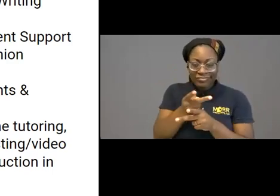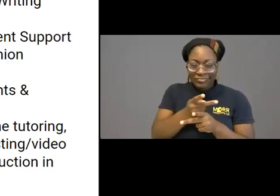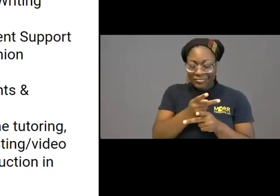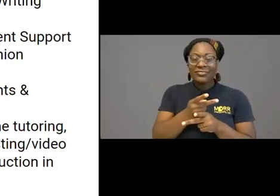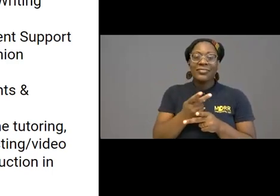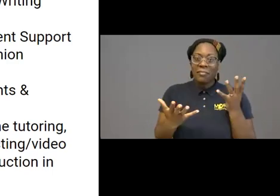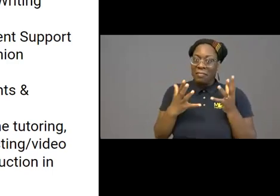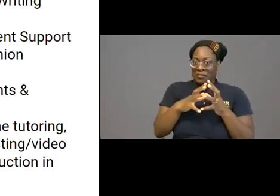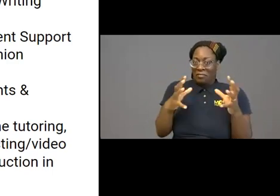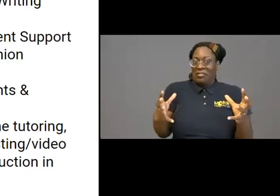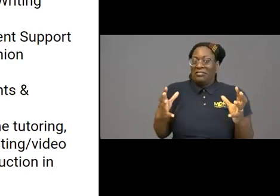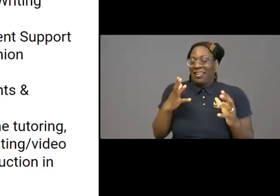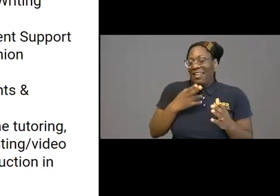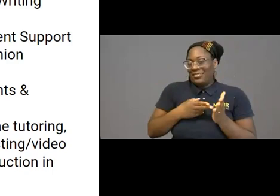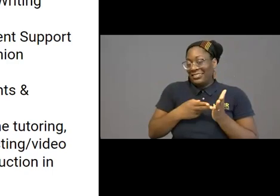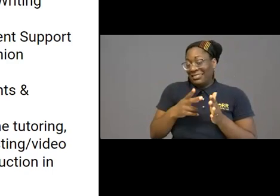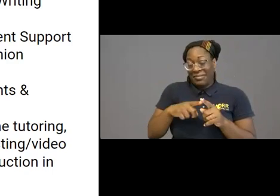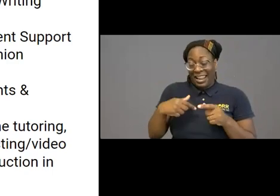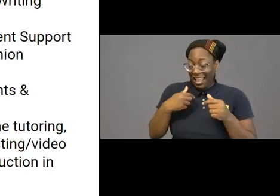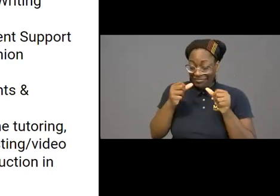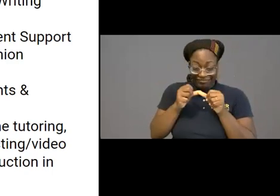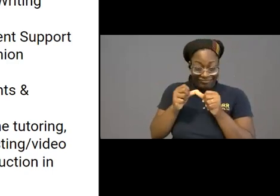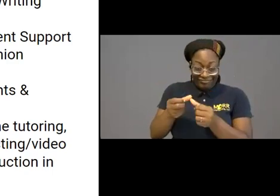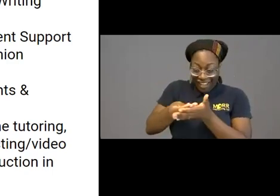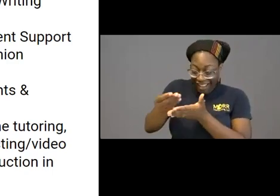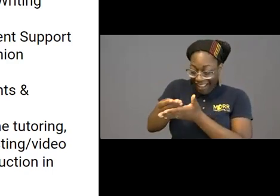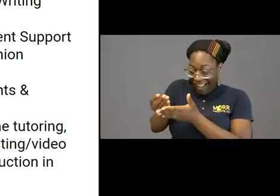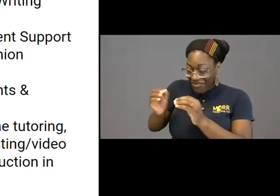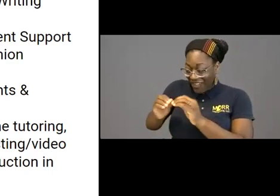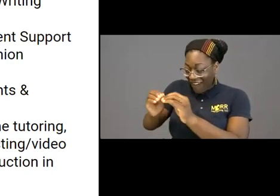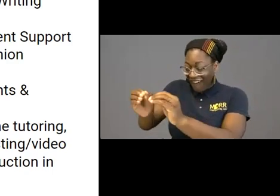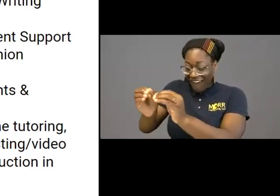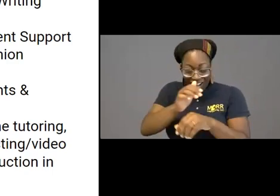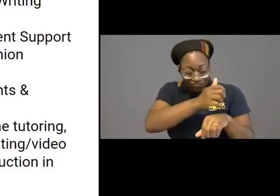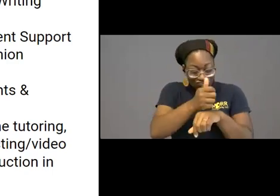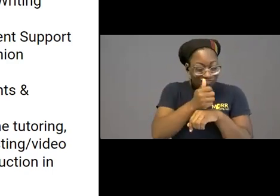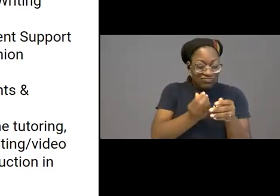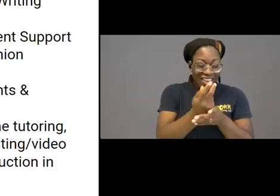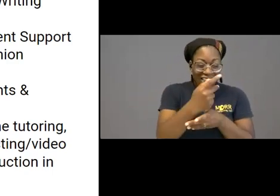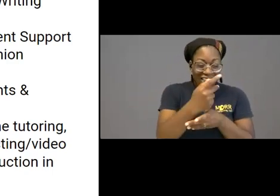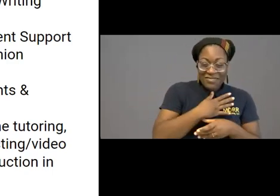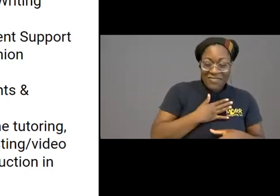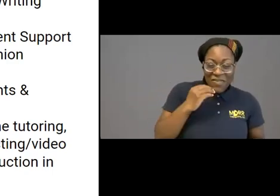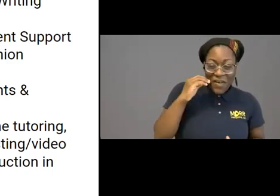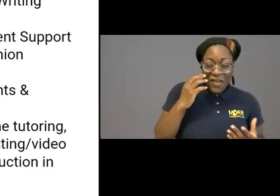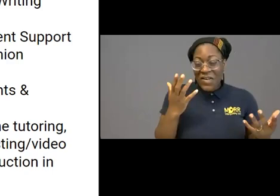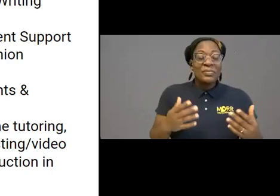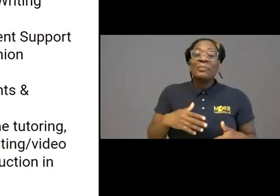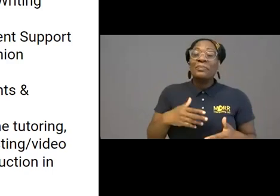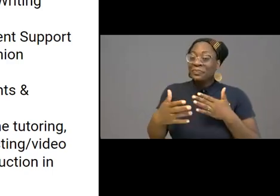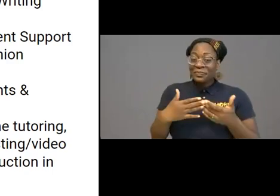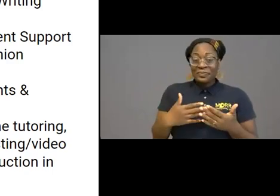I just keep collecting them and getting more. So that's a bit about me personally, and I will hand it over to you,